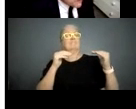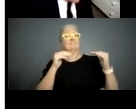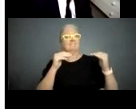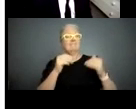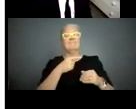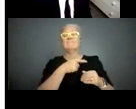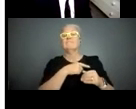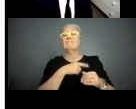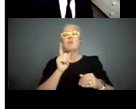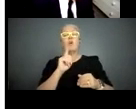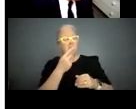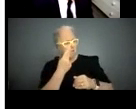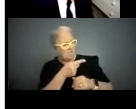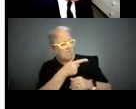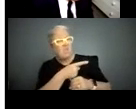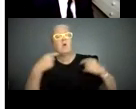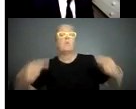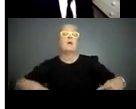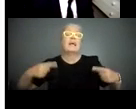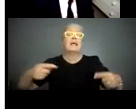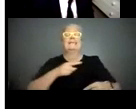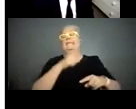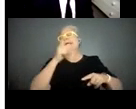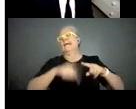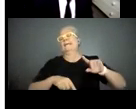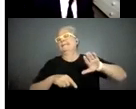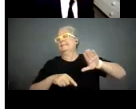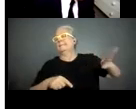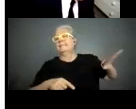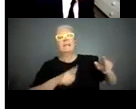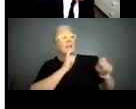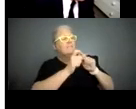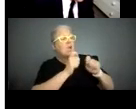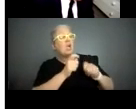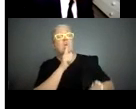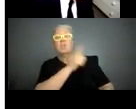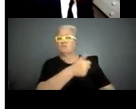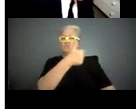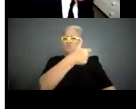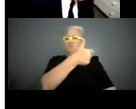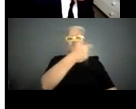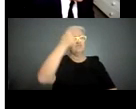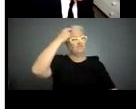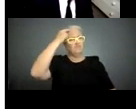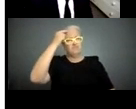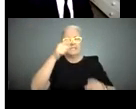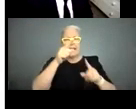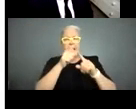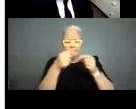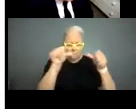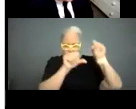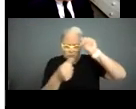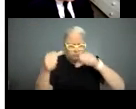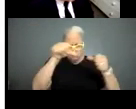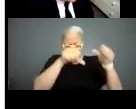his form and say, oh, he's a wheelchair user, we can't have him. They interviewed him and said, yes, he's a good scientist and we can make him head of science. They then